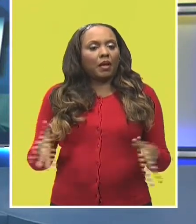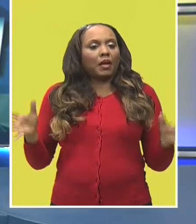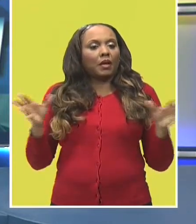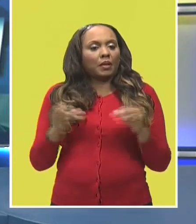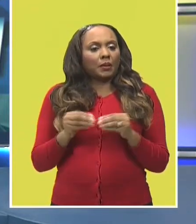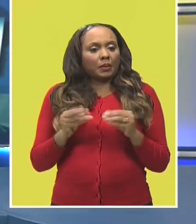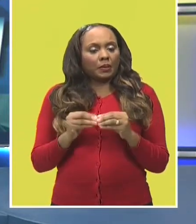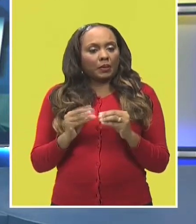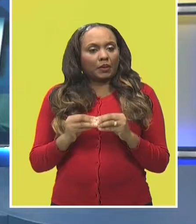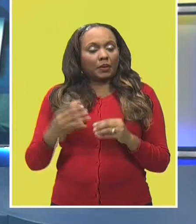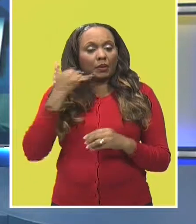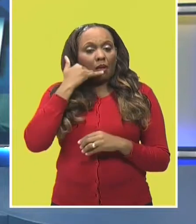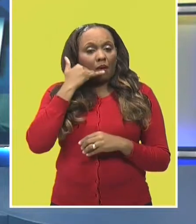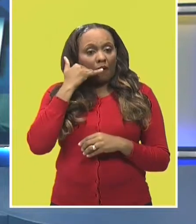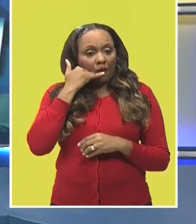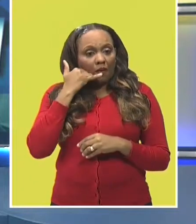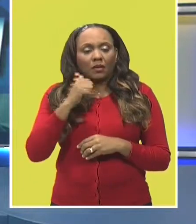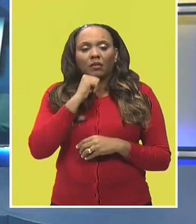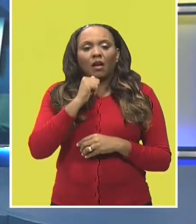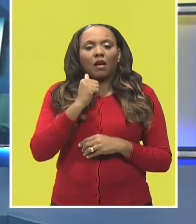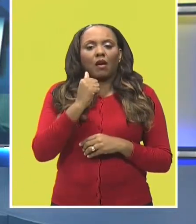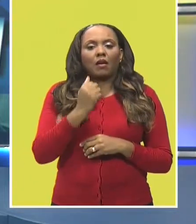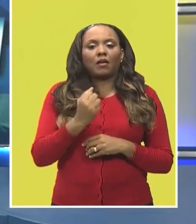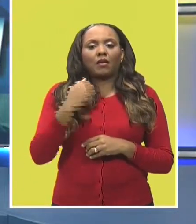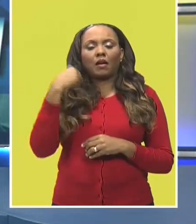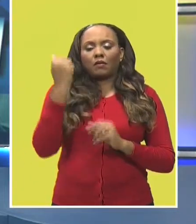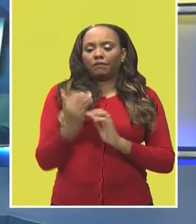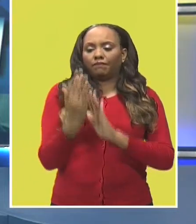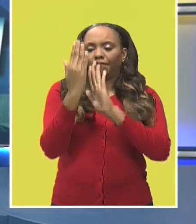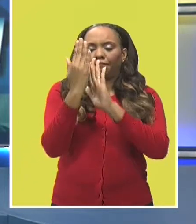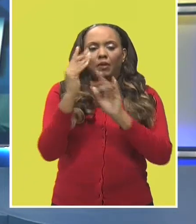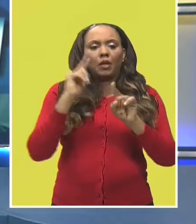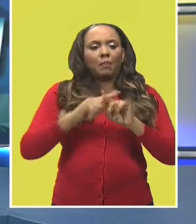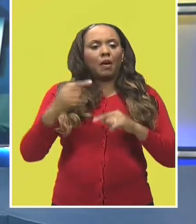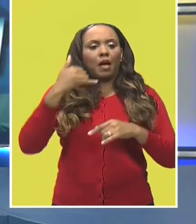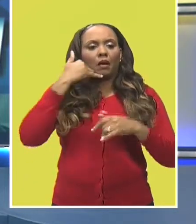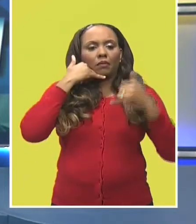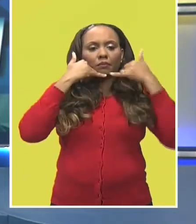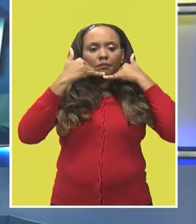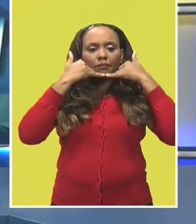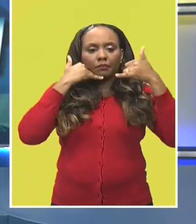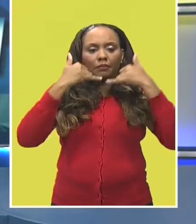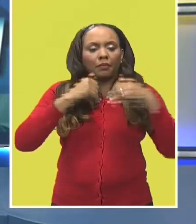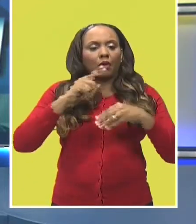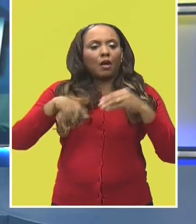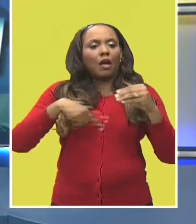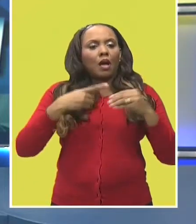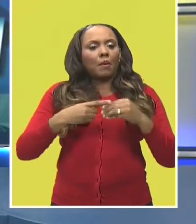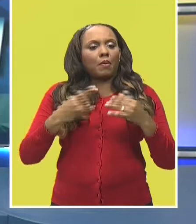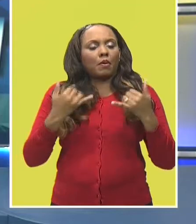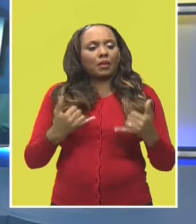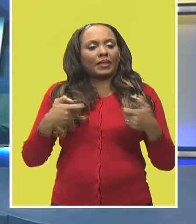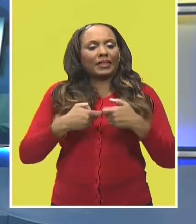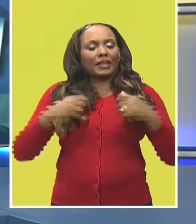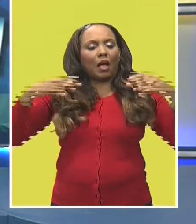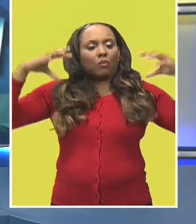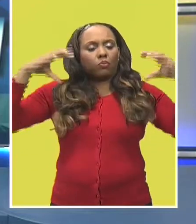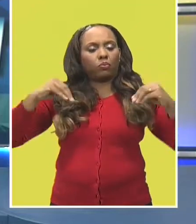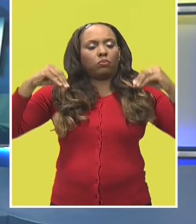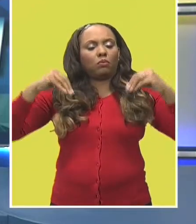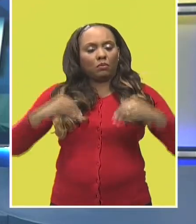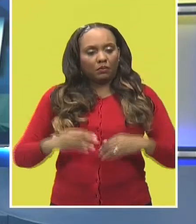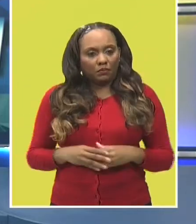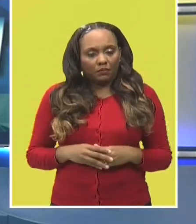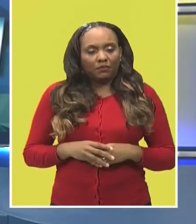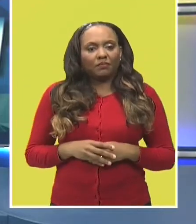for the media this afternoon instead of a face-to-face briefing to update the country on today's island-wide shutdown. Our Shane Jones was on